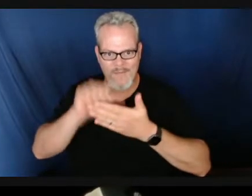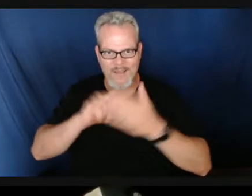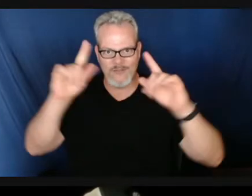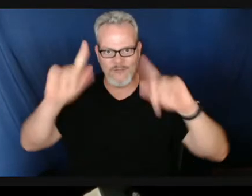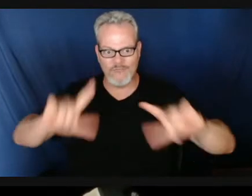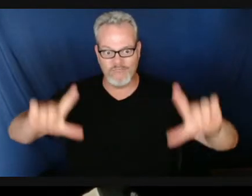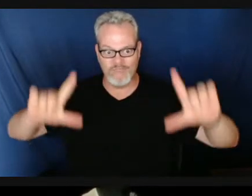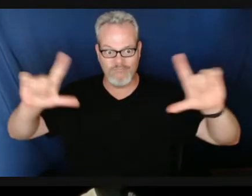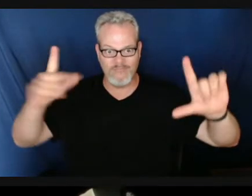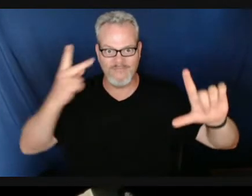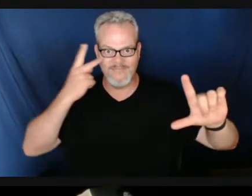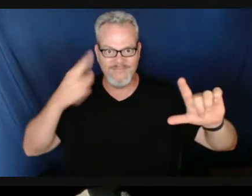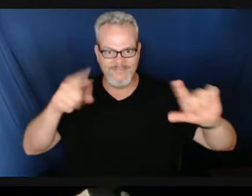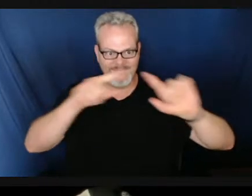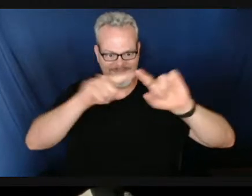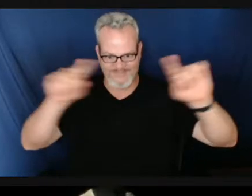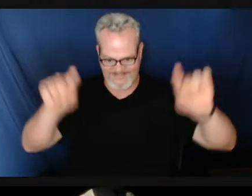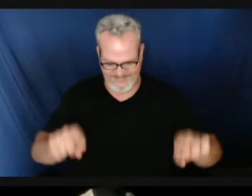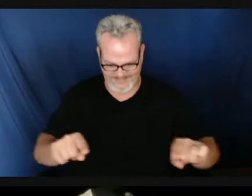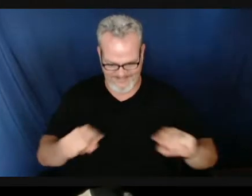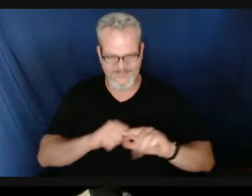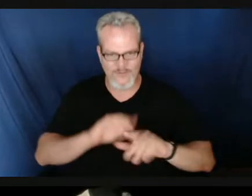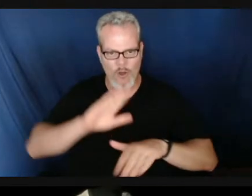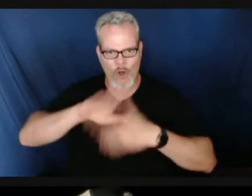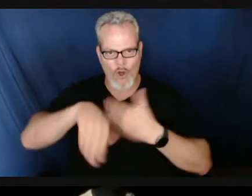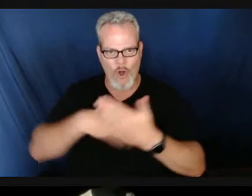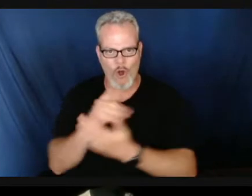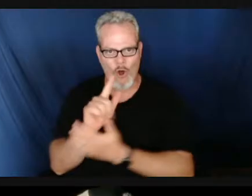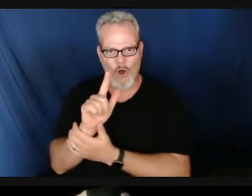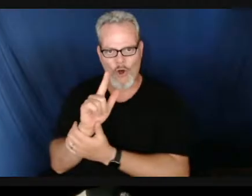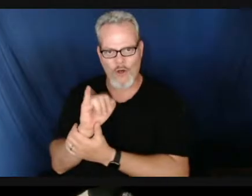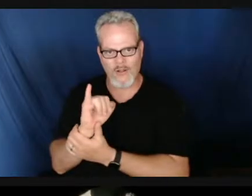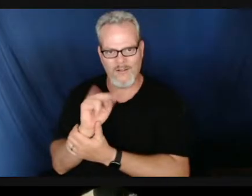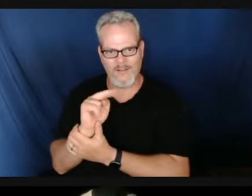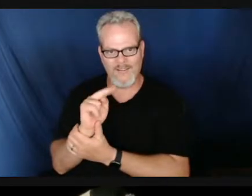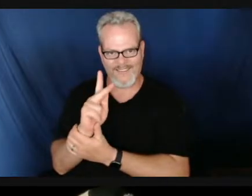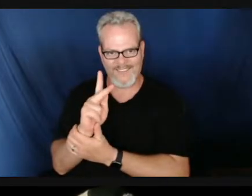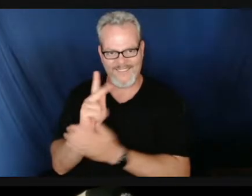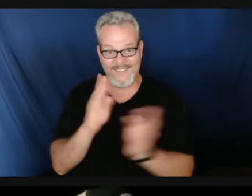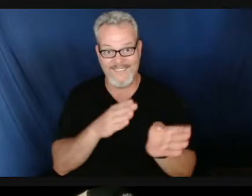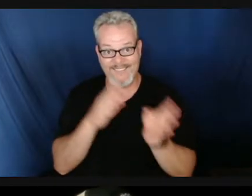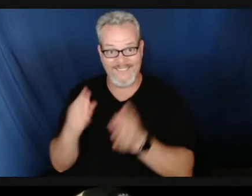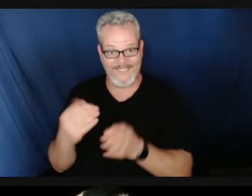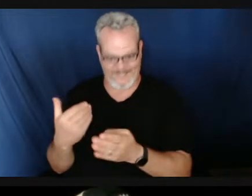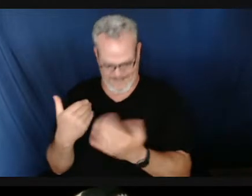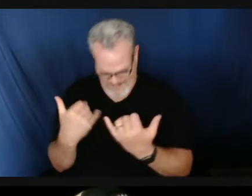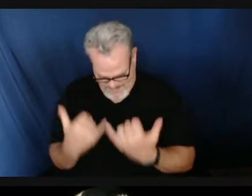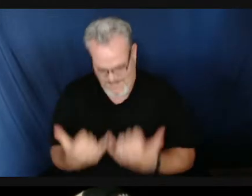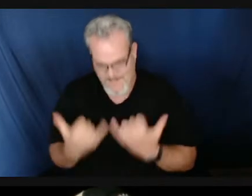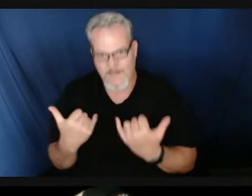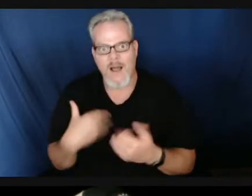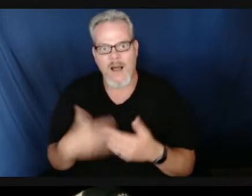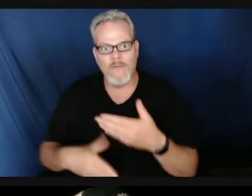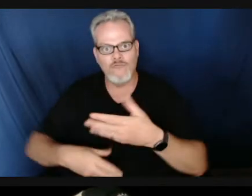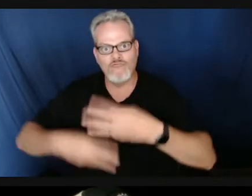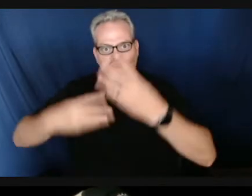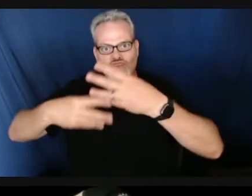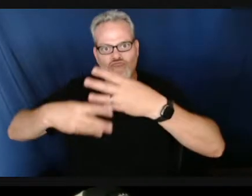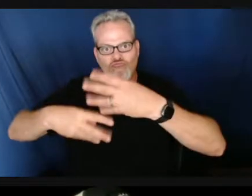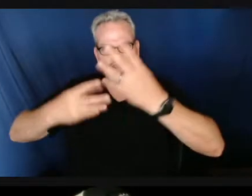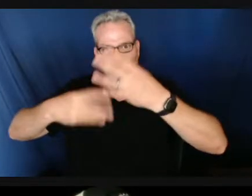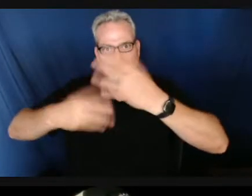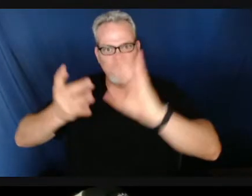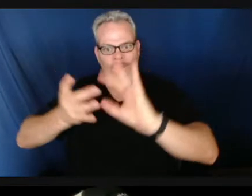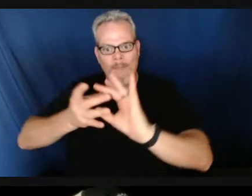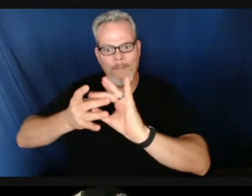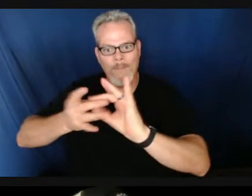they've had this box with all the links to the monitoring and webcams and all that. Now they have these messages popping up here as well. right? So you can